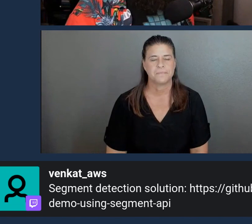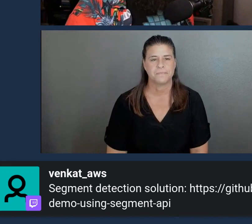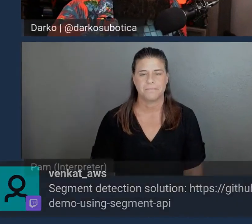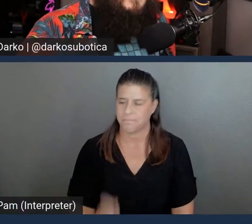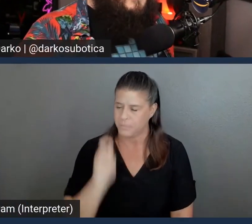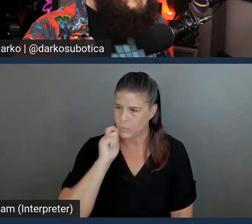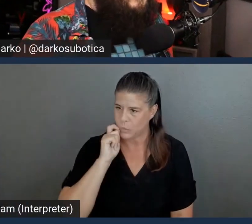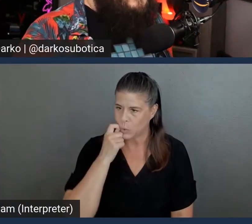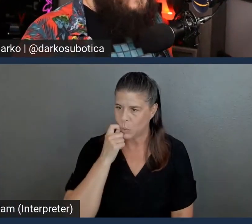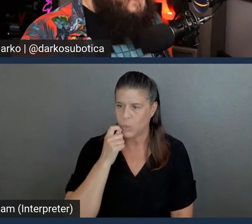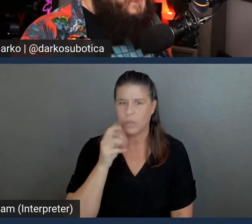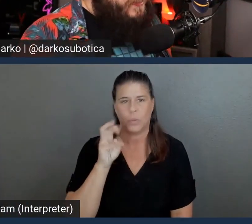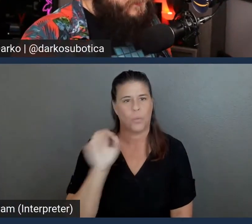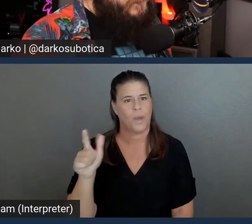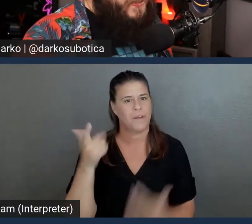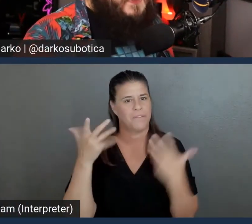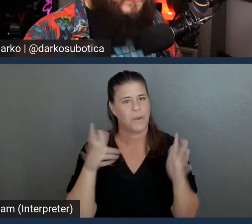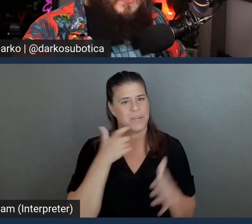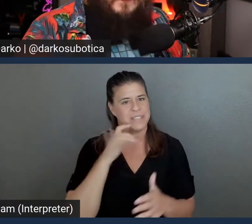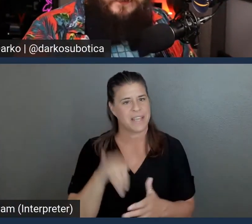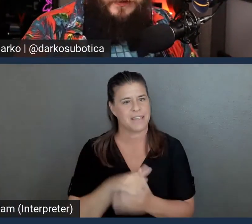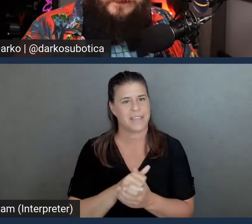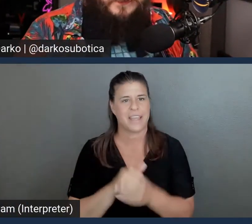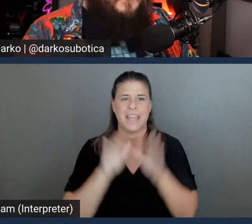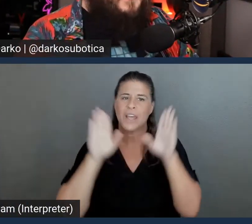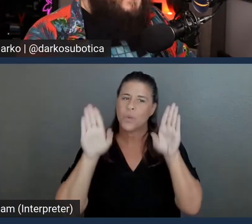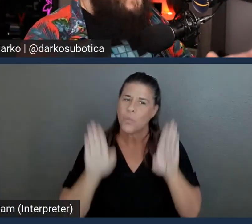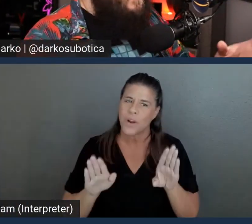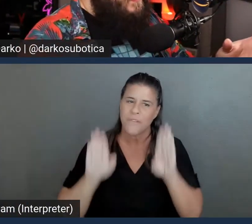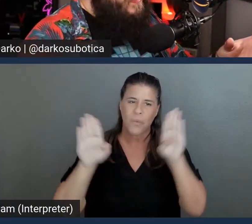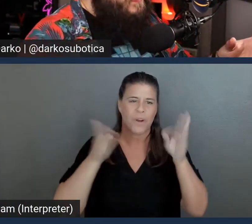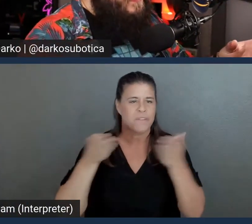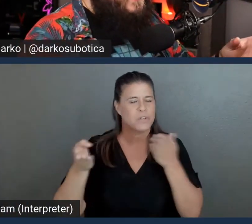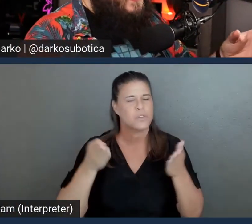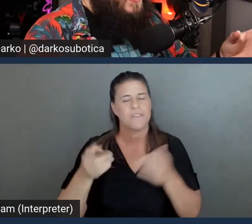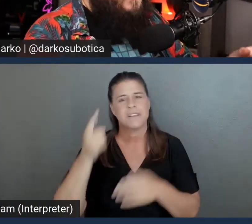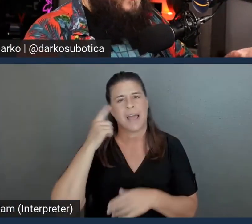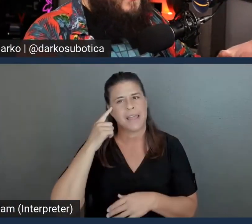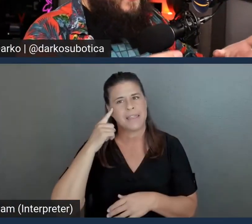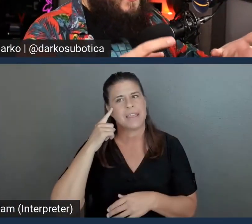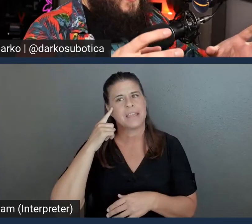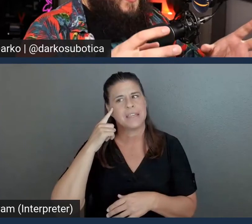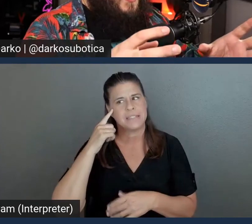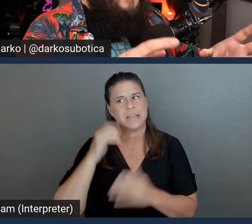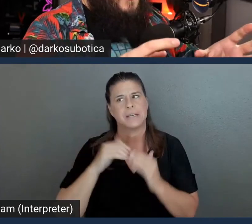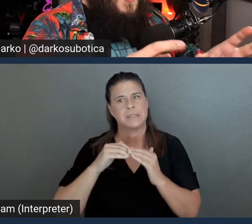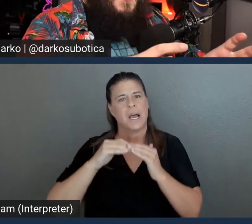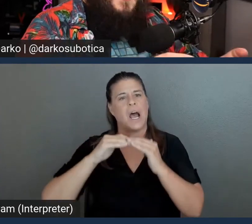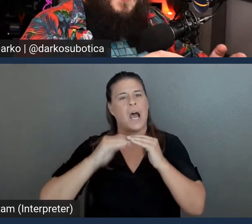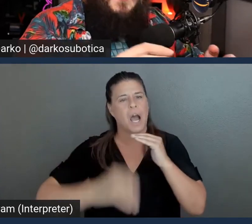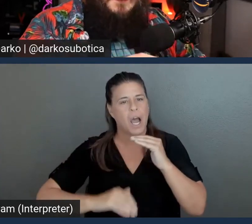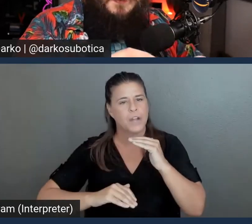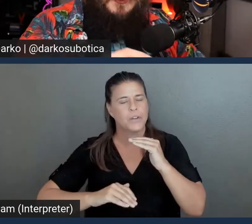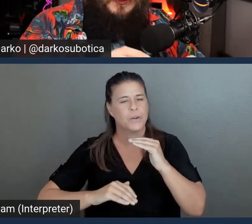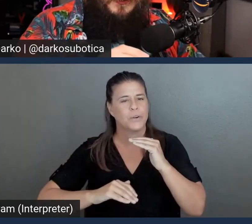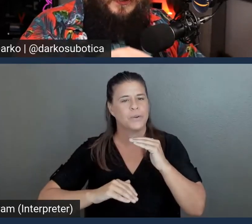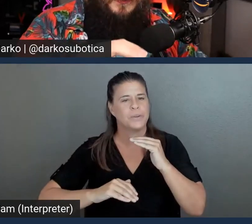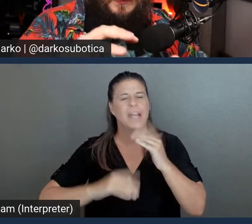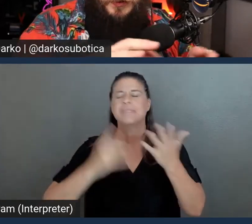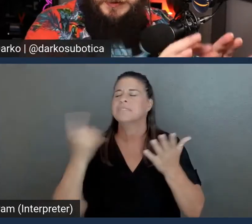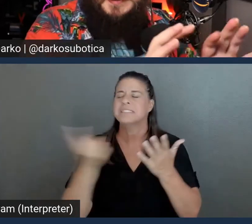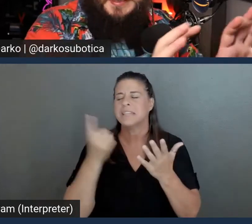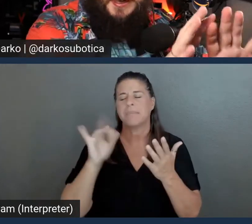Cool. Well, with that being said, it's a wonderful service. I think it's an under it's something that